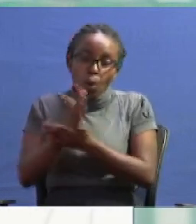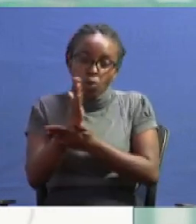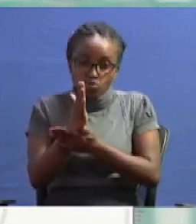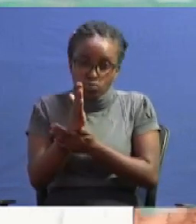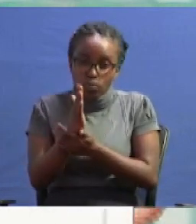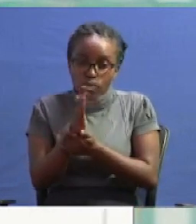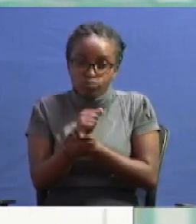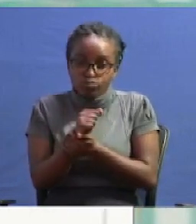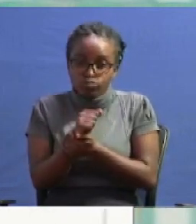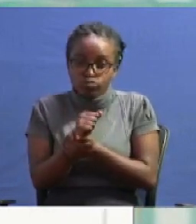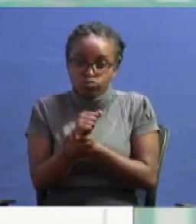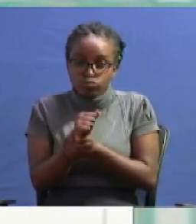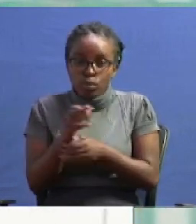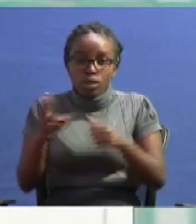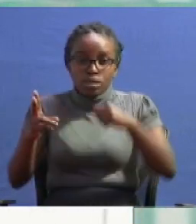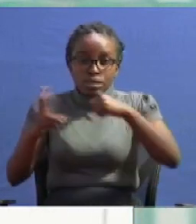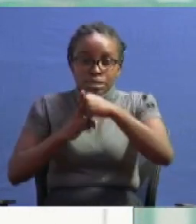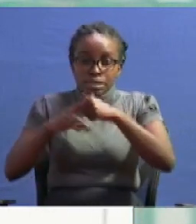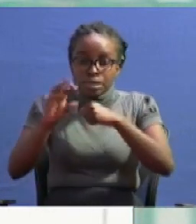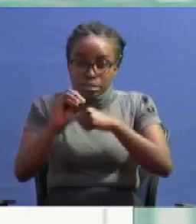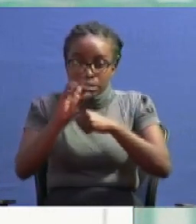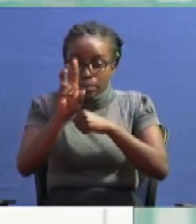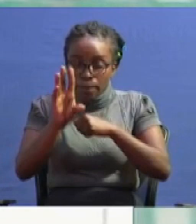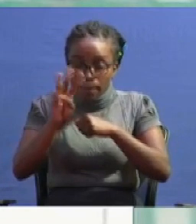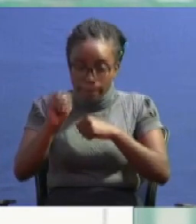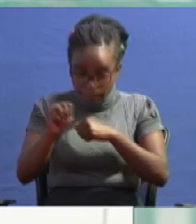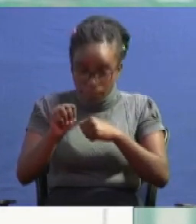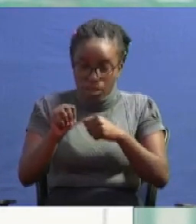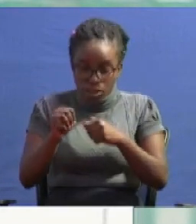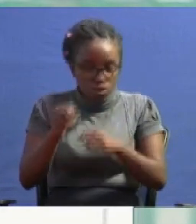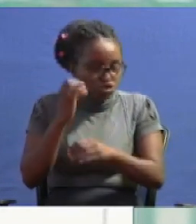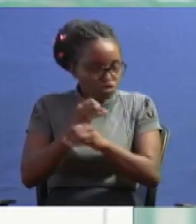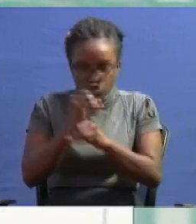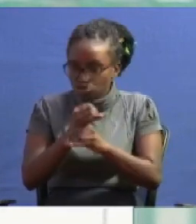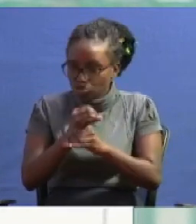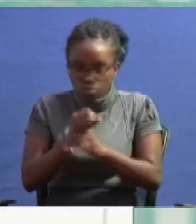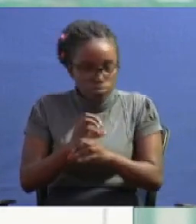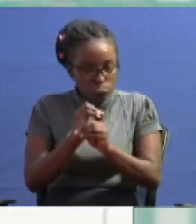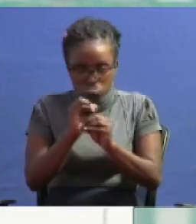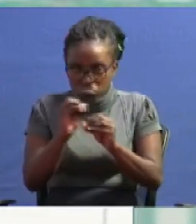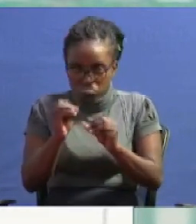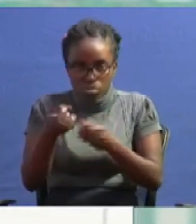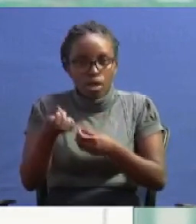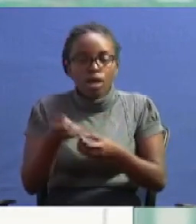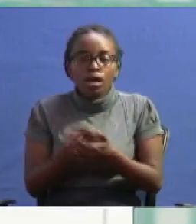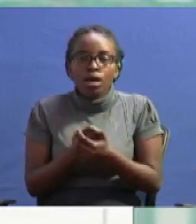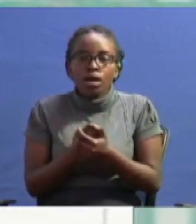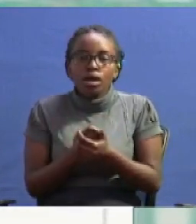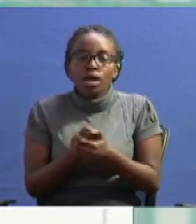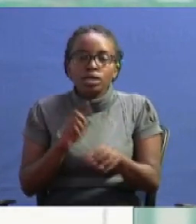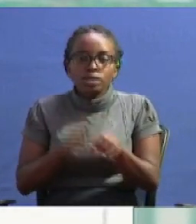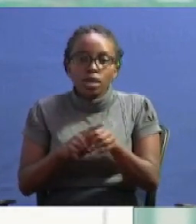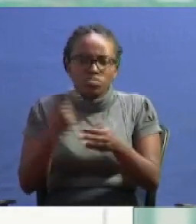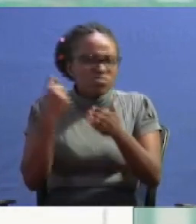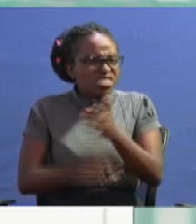16 million people who don't have jobs, who don't have sources of income. And instead of overtaxing or overburdening